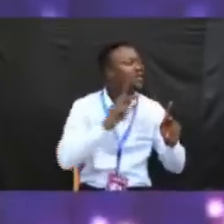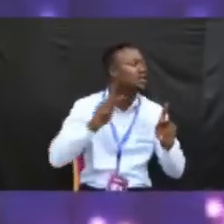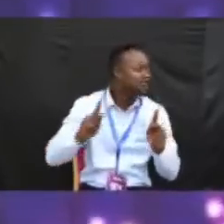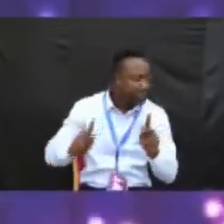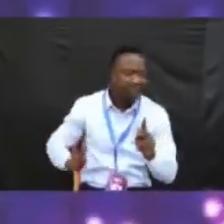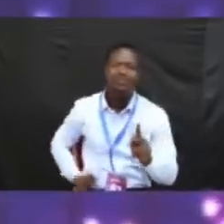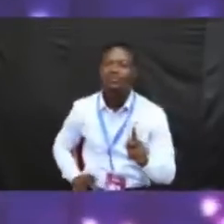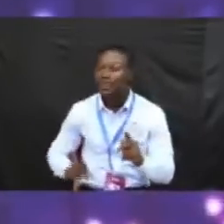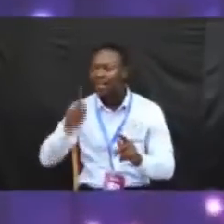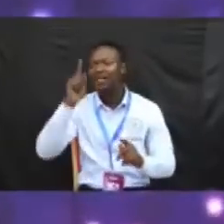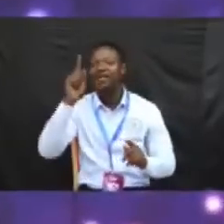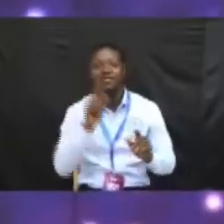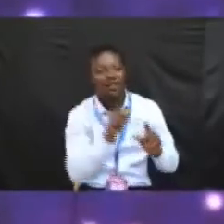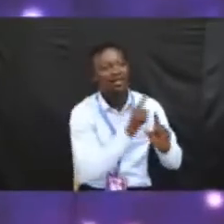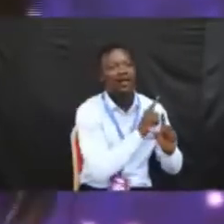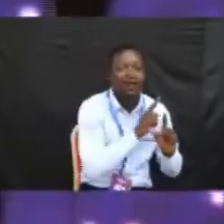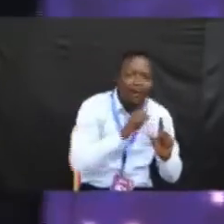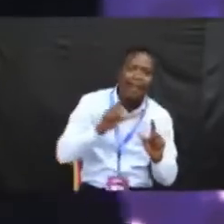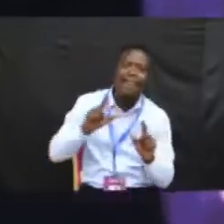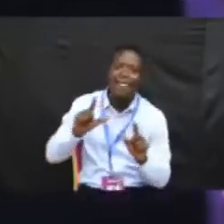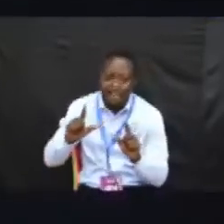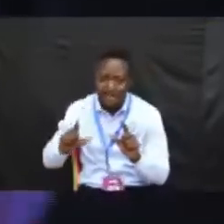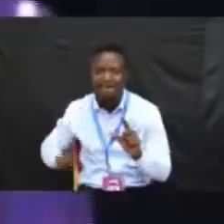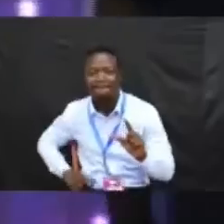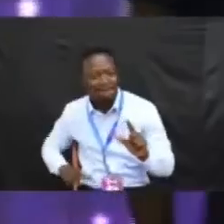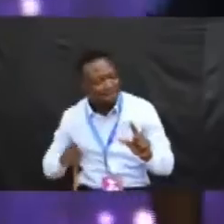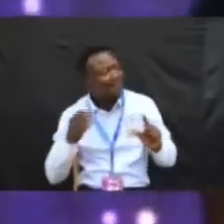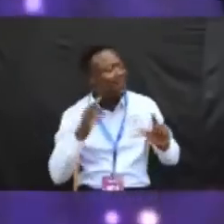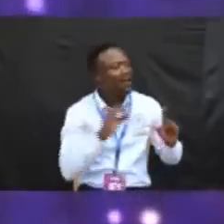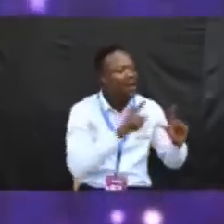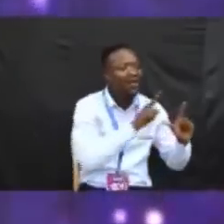kings. And he is the